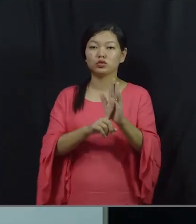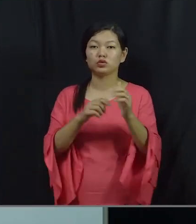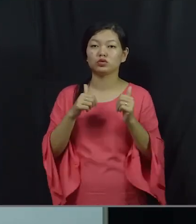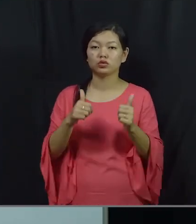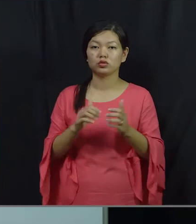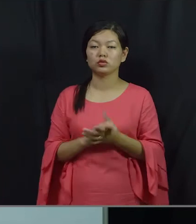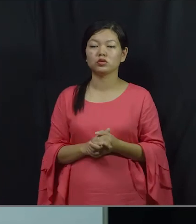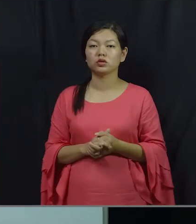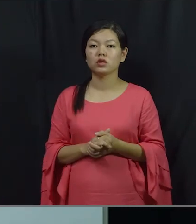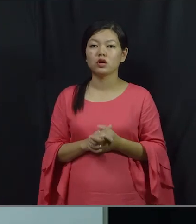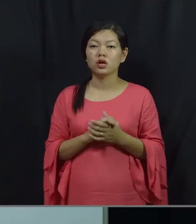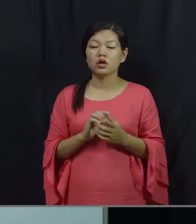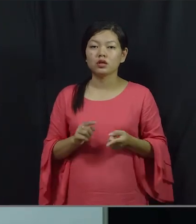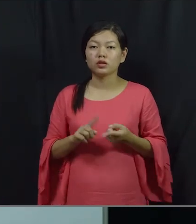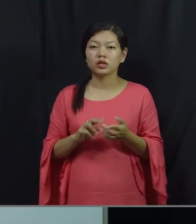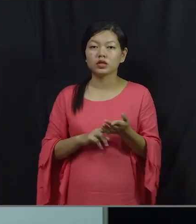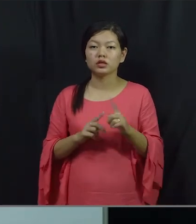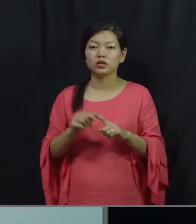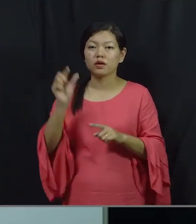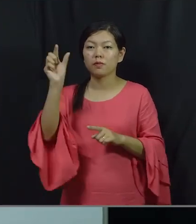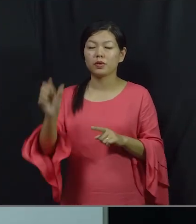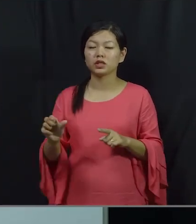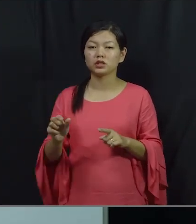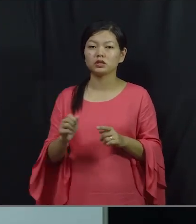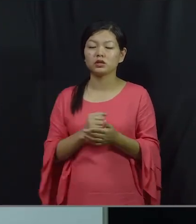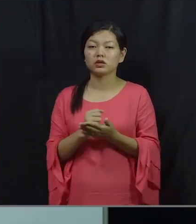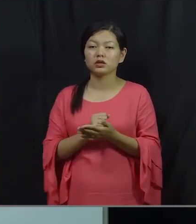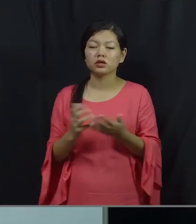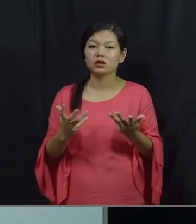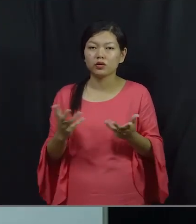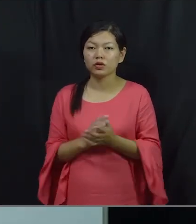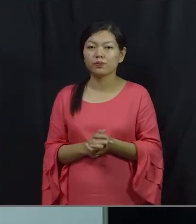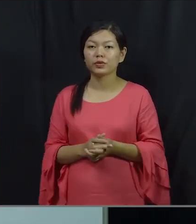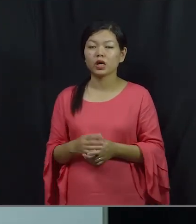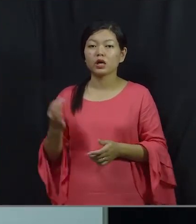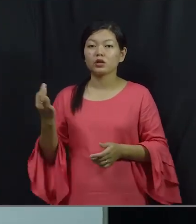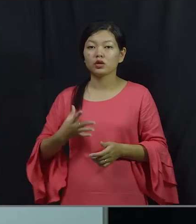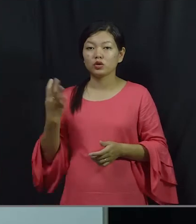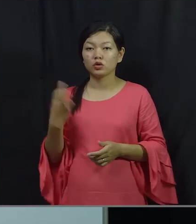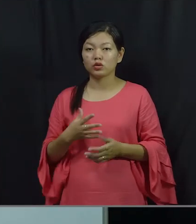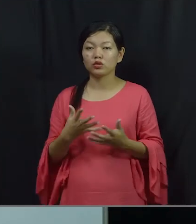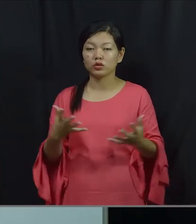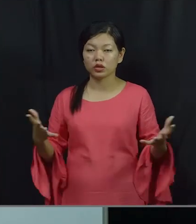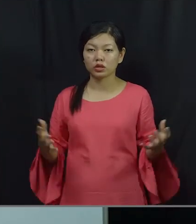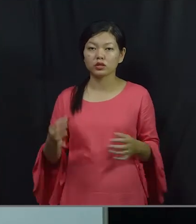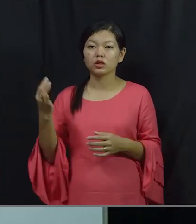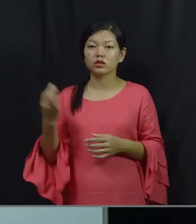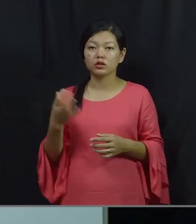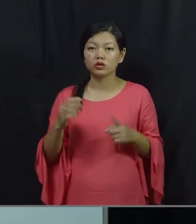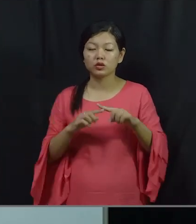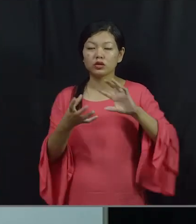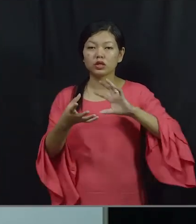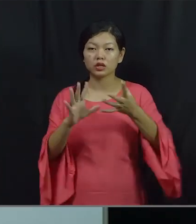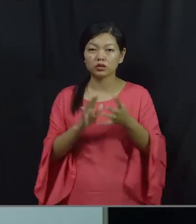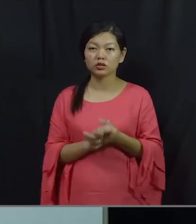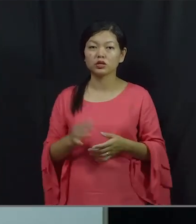Now entrepreneurs, what the entrepreneurs are doing is that they are trying to explore some newer, okay, or better foreign markets for Indian goods. And